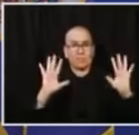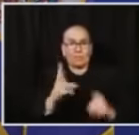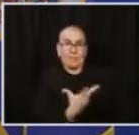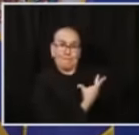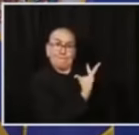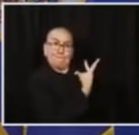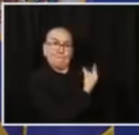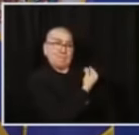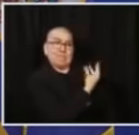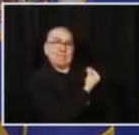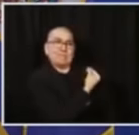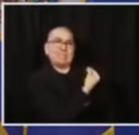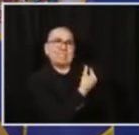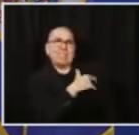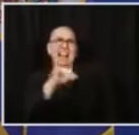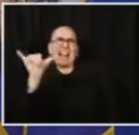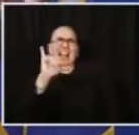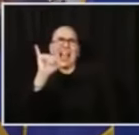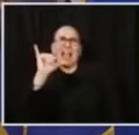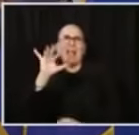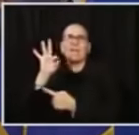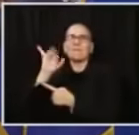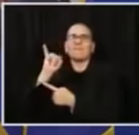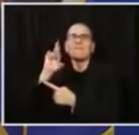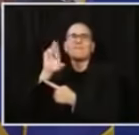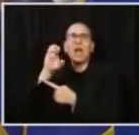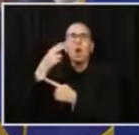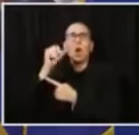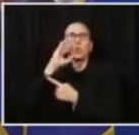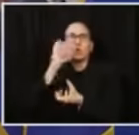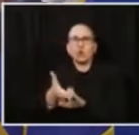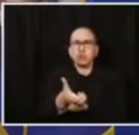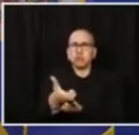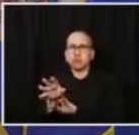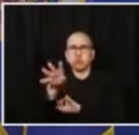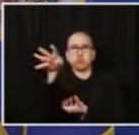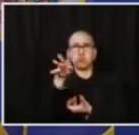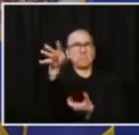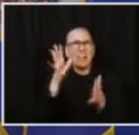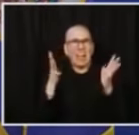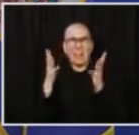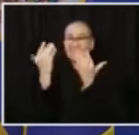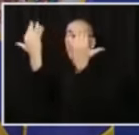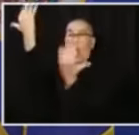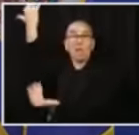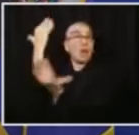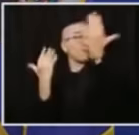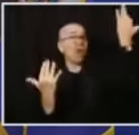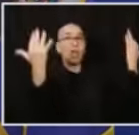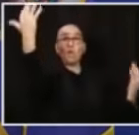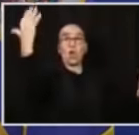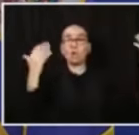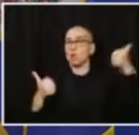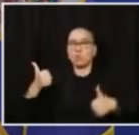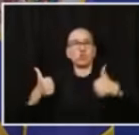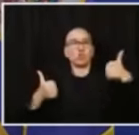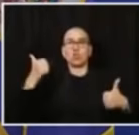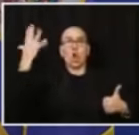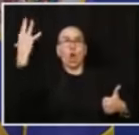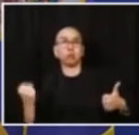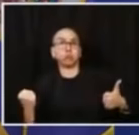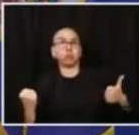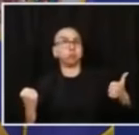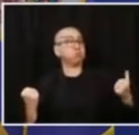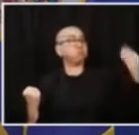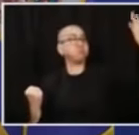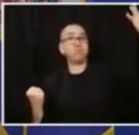one. But even at that, the fire is so big, it's hard to put it out. Our job can be to shrink the fire by not